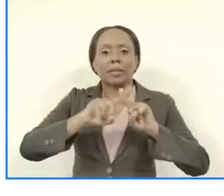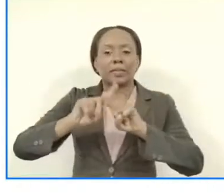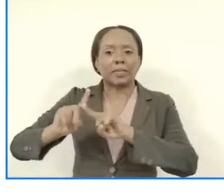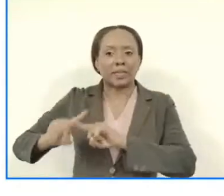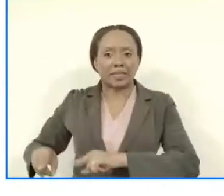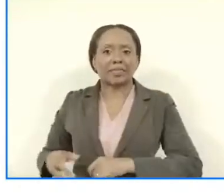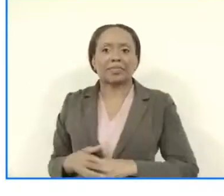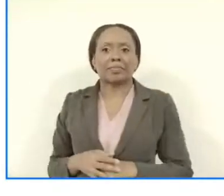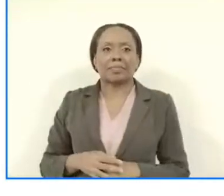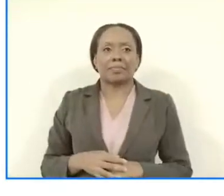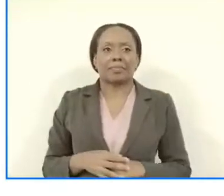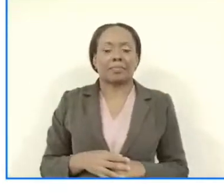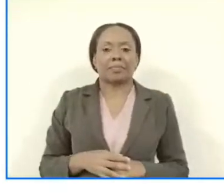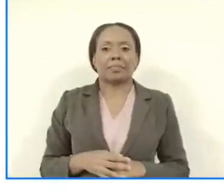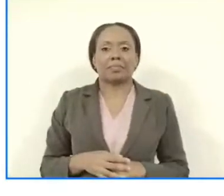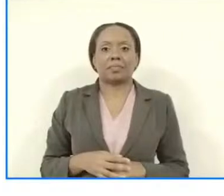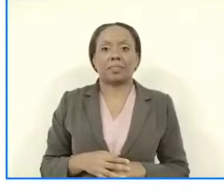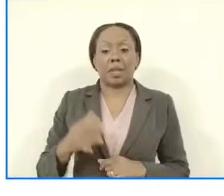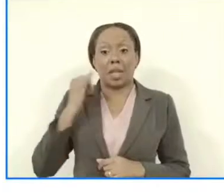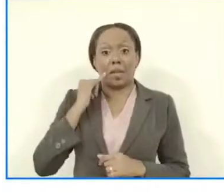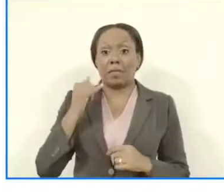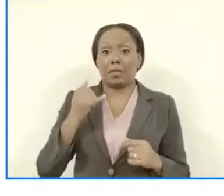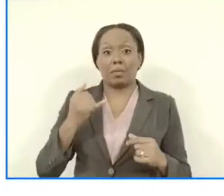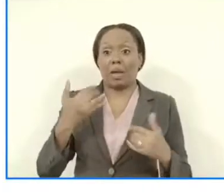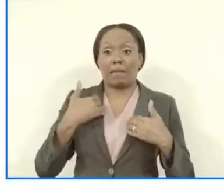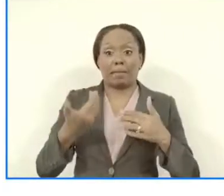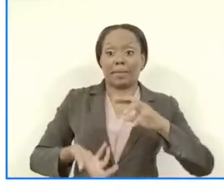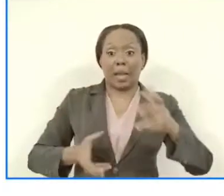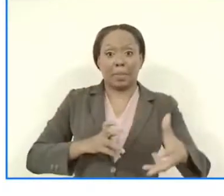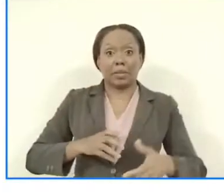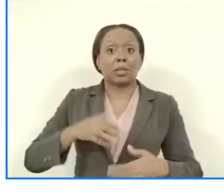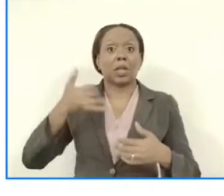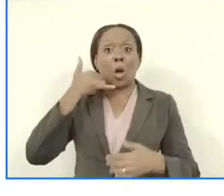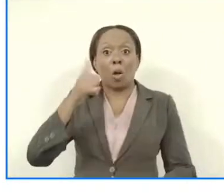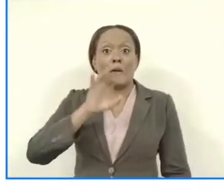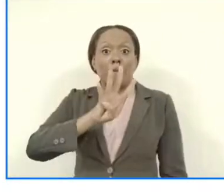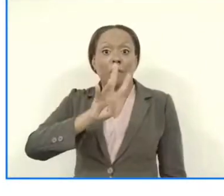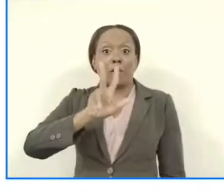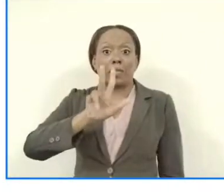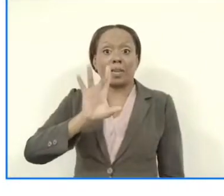Just to state, the number to report any damages,